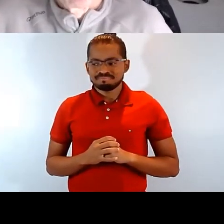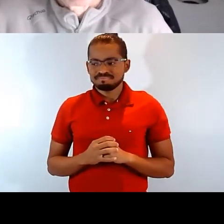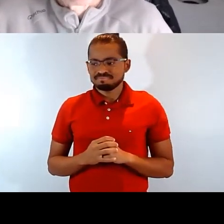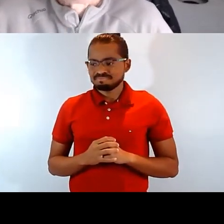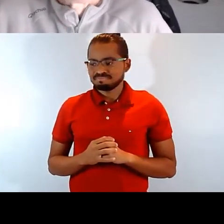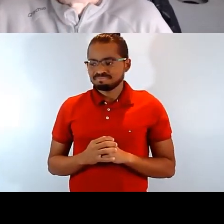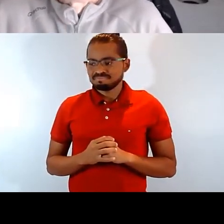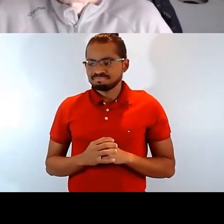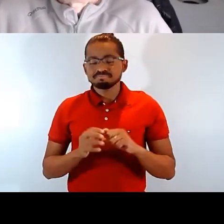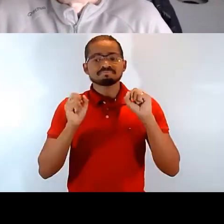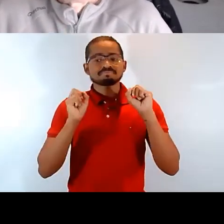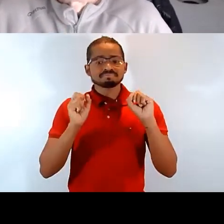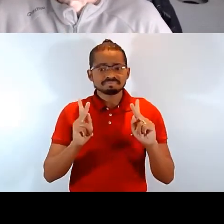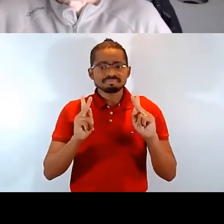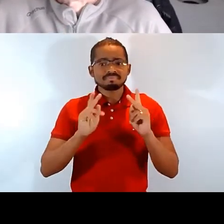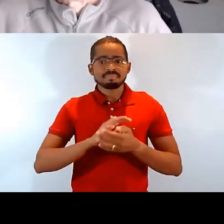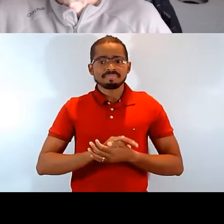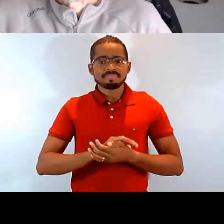Okay,